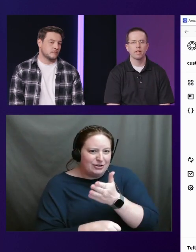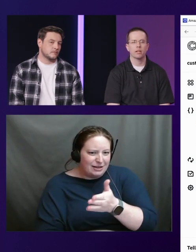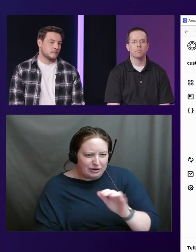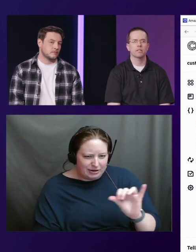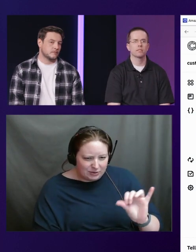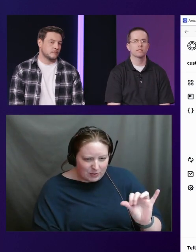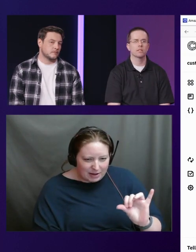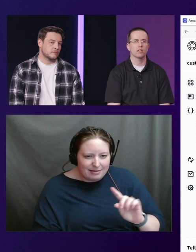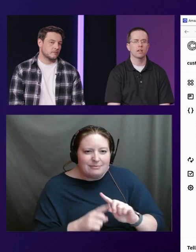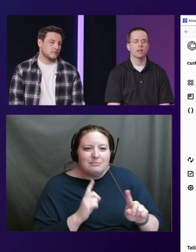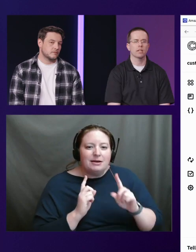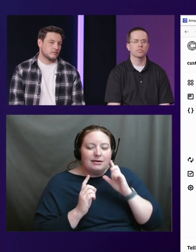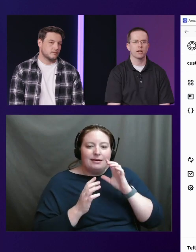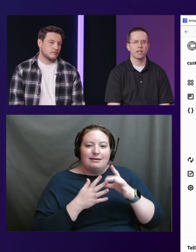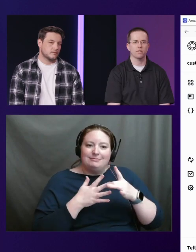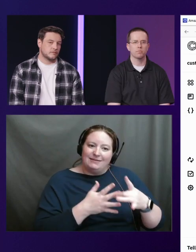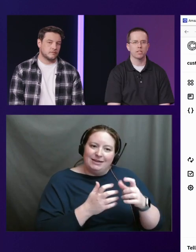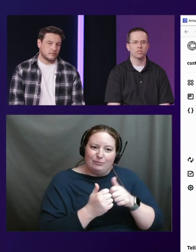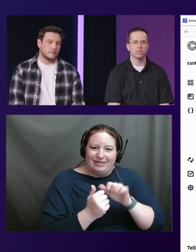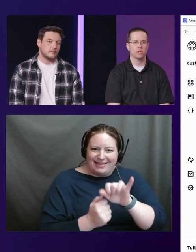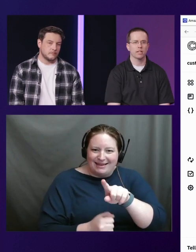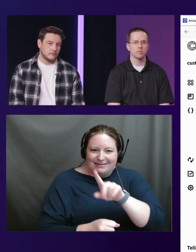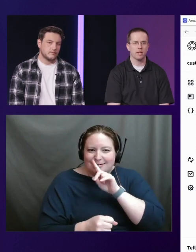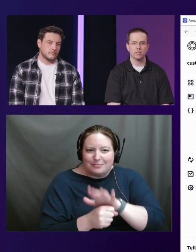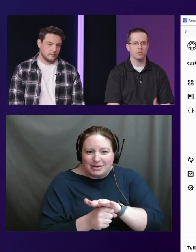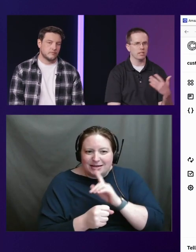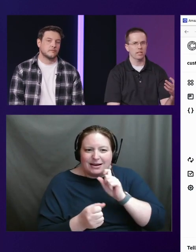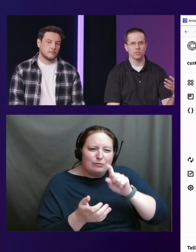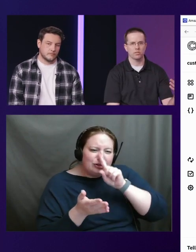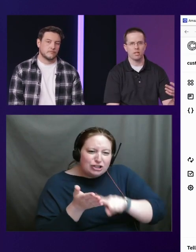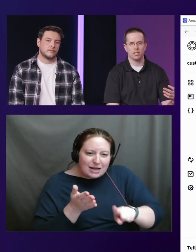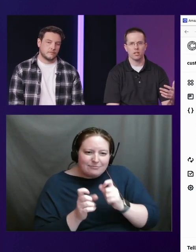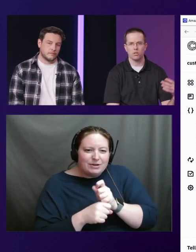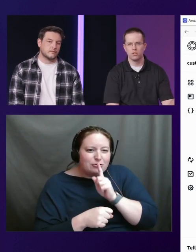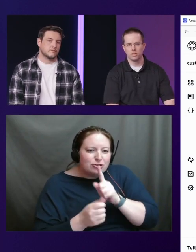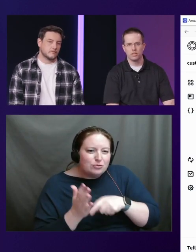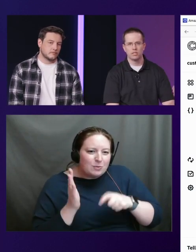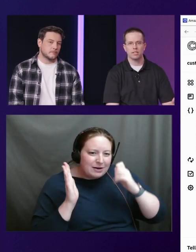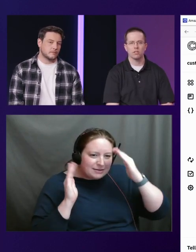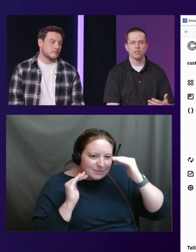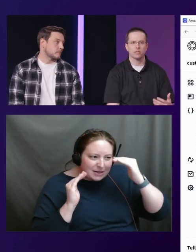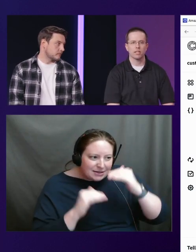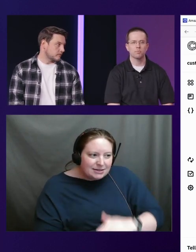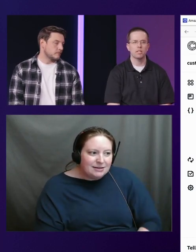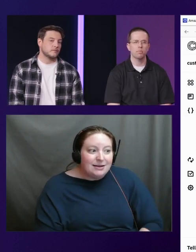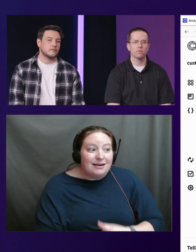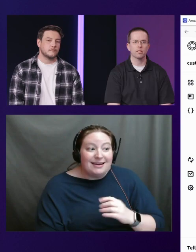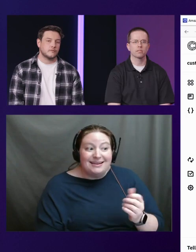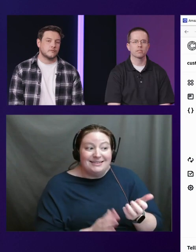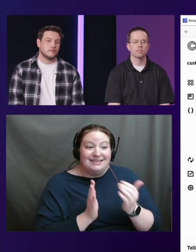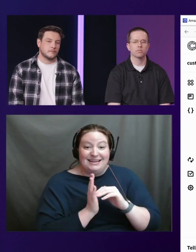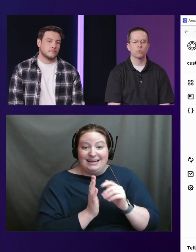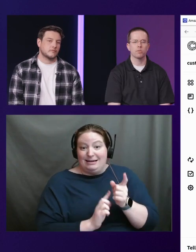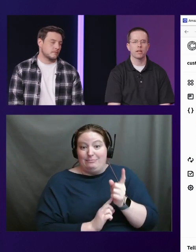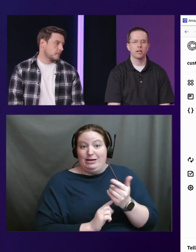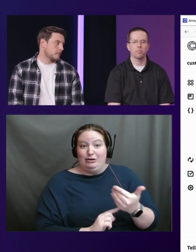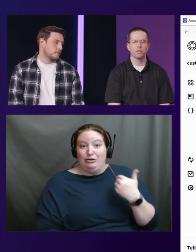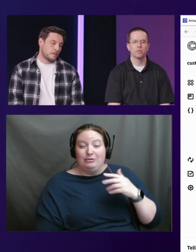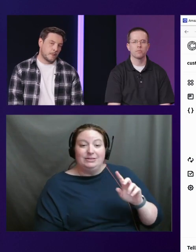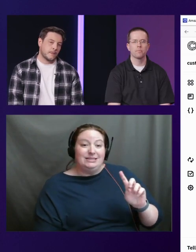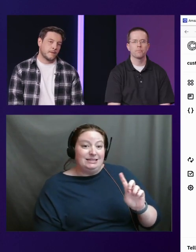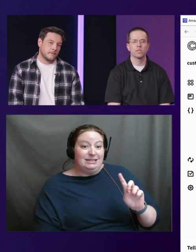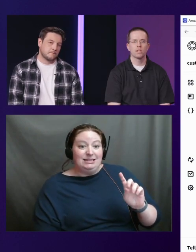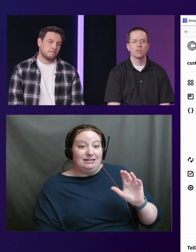to them with that commit. I can check it out to make sure it's what I expected. And again, just a minute ago, D. Clausen, that's me, perfect. So let's open that